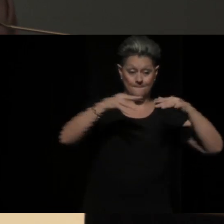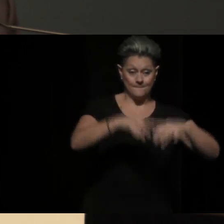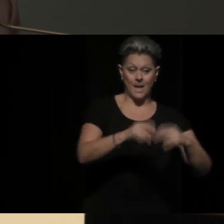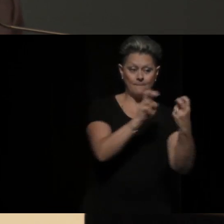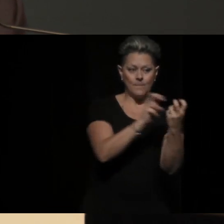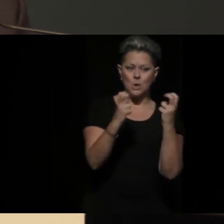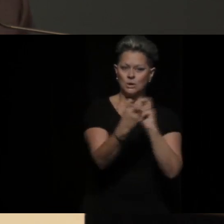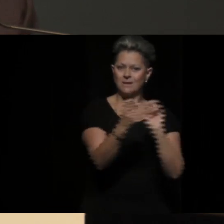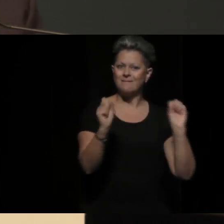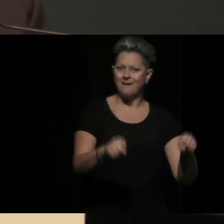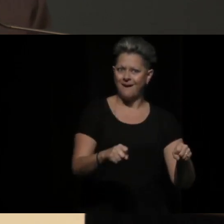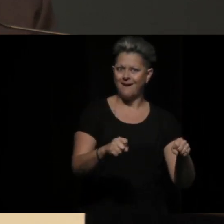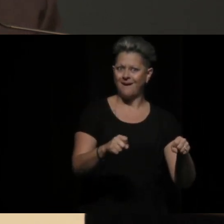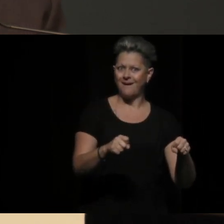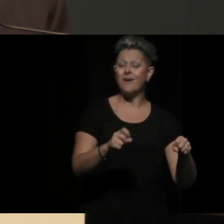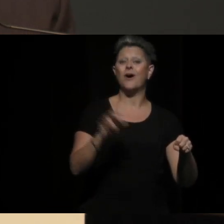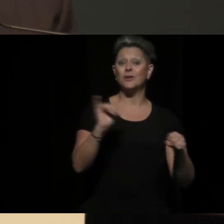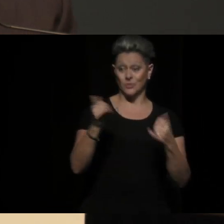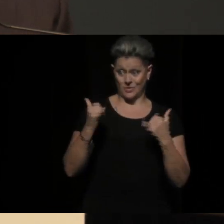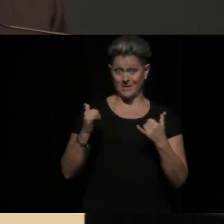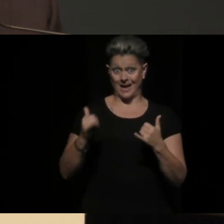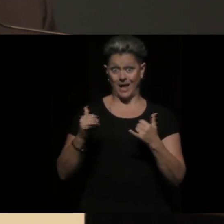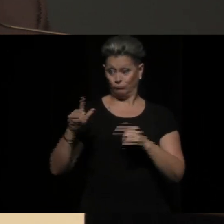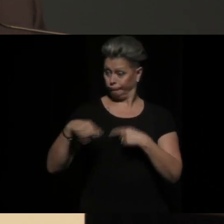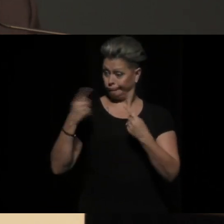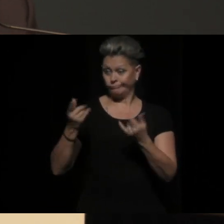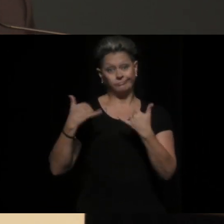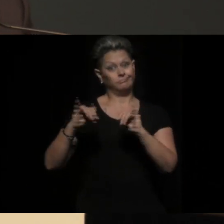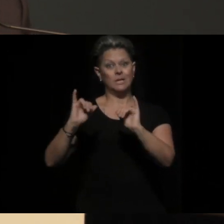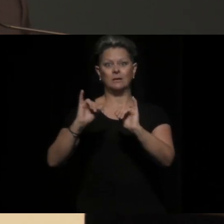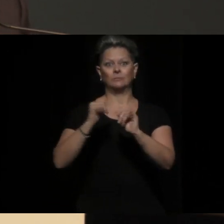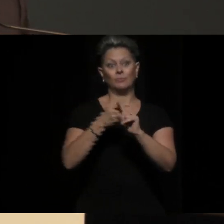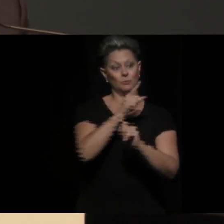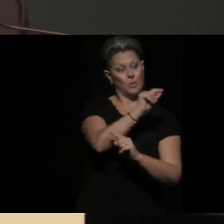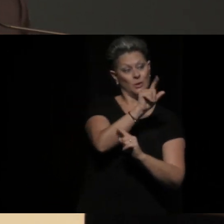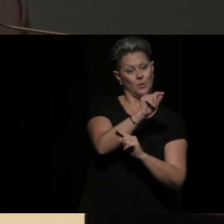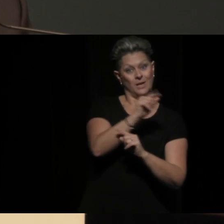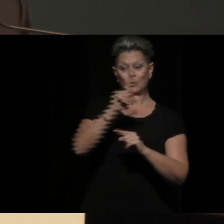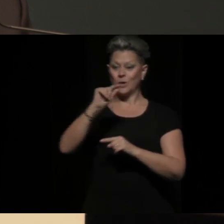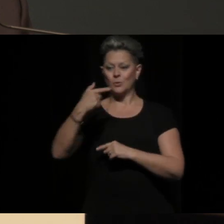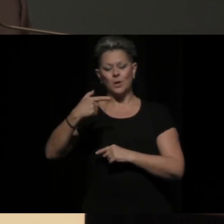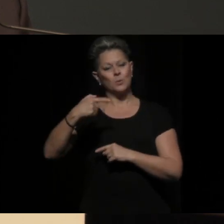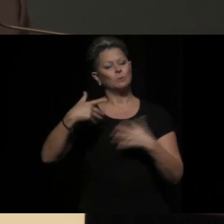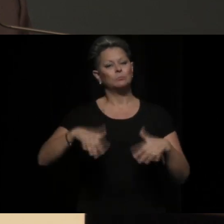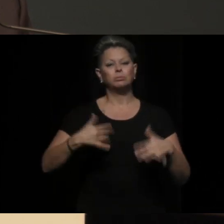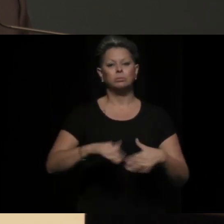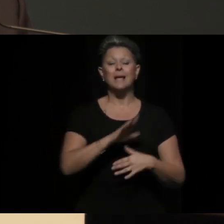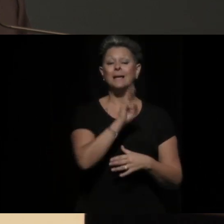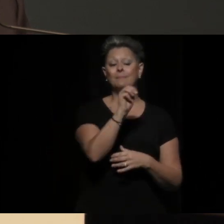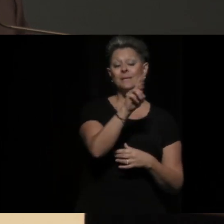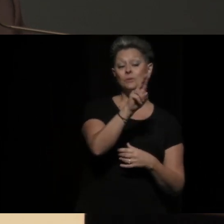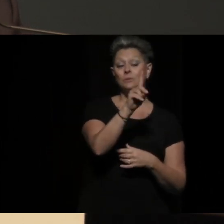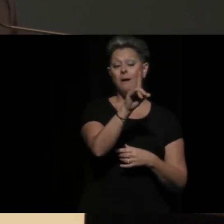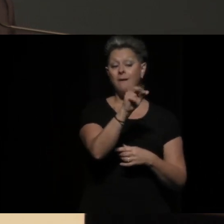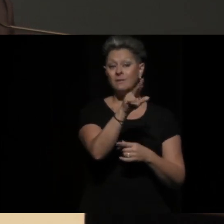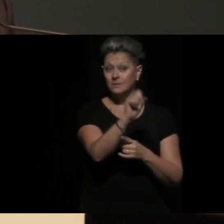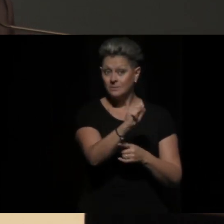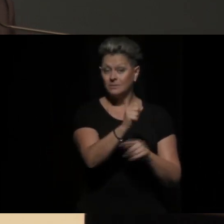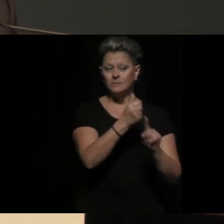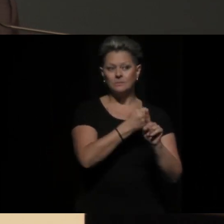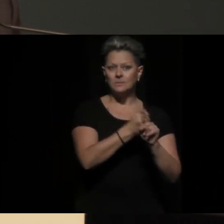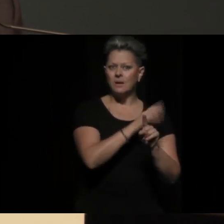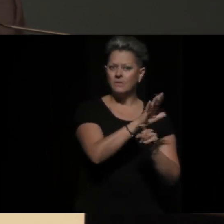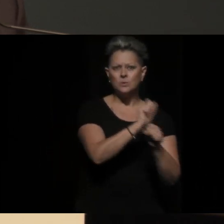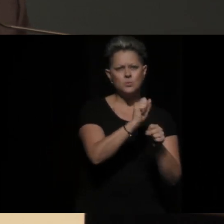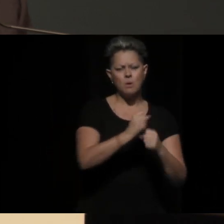and thus far in 2021. Mr. Davis' commitment to his work is an inspiration to everyone